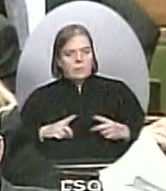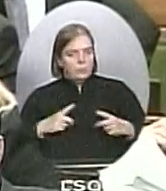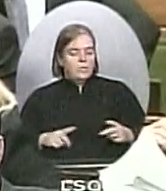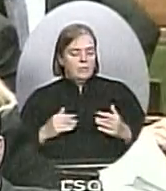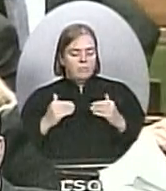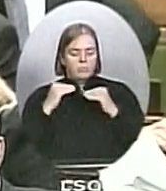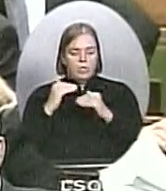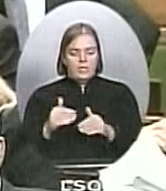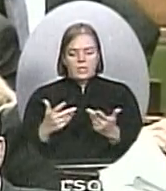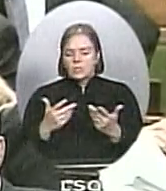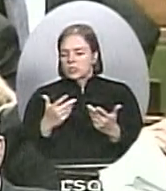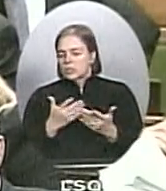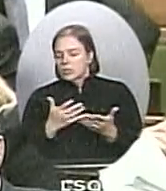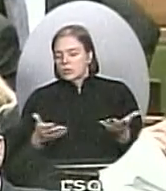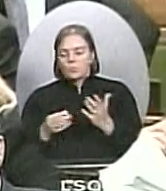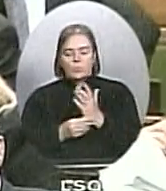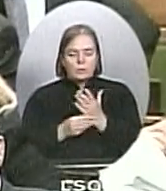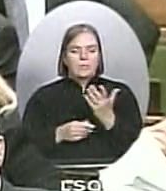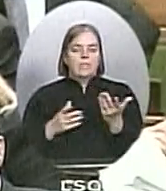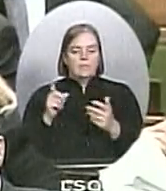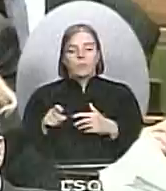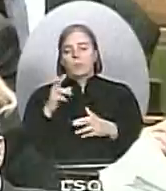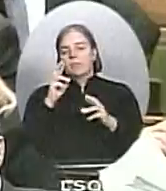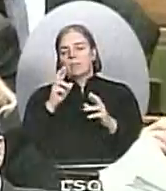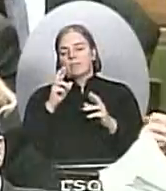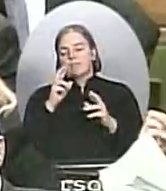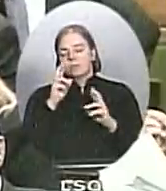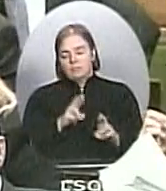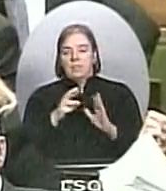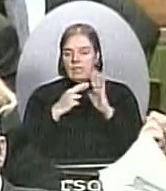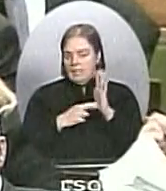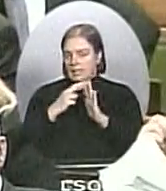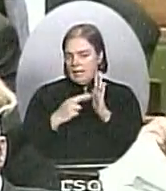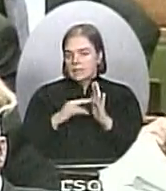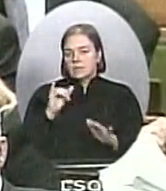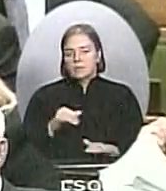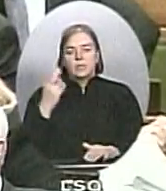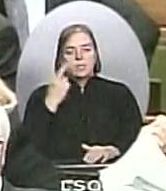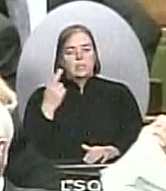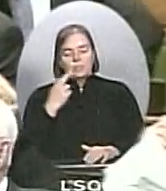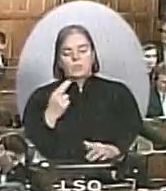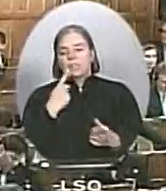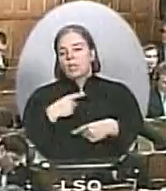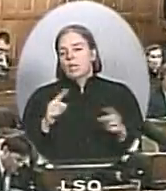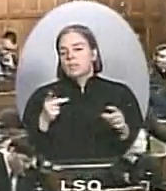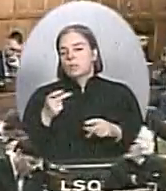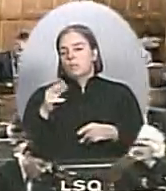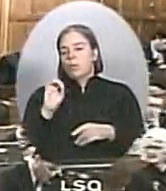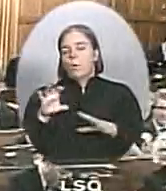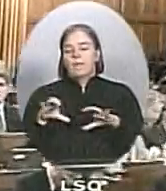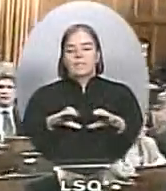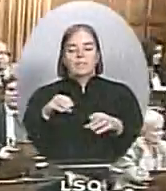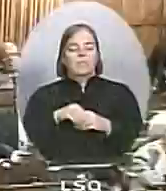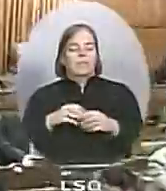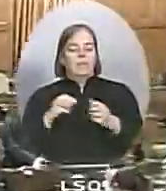we also want them to respect those rules, and that's why the members reached out proactively to the Ethics Commissioner on this issue for clarity. The honourable member